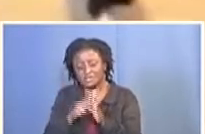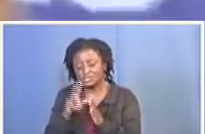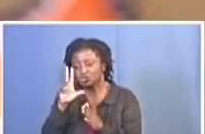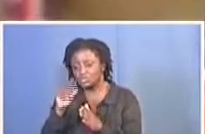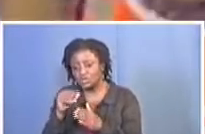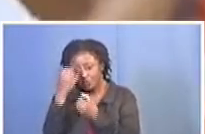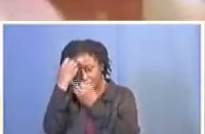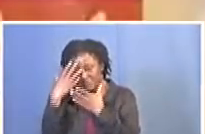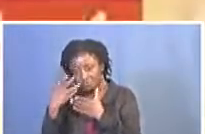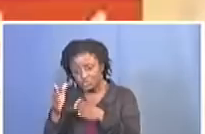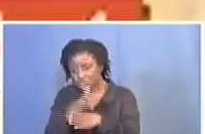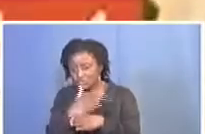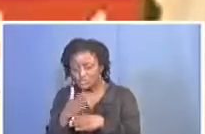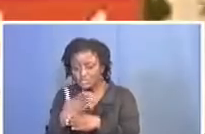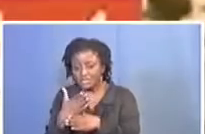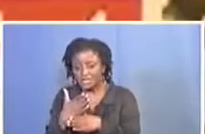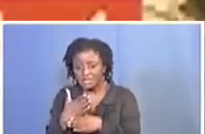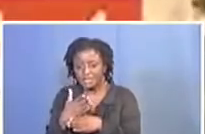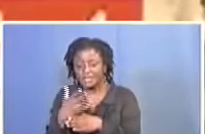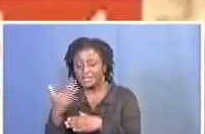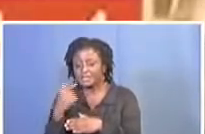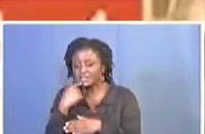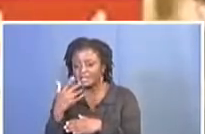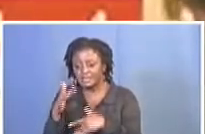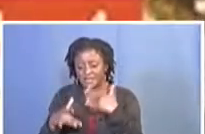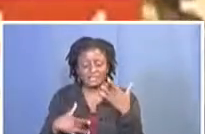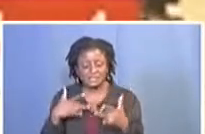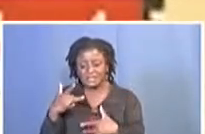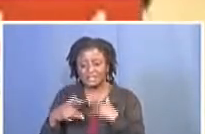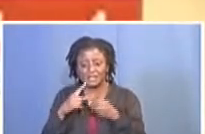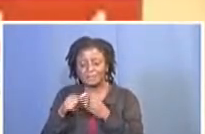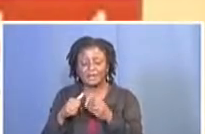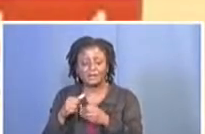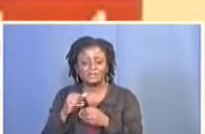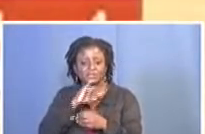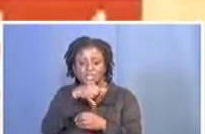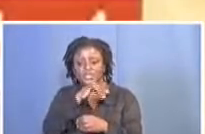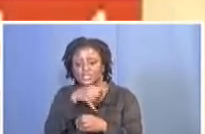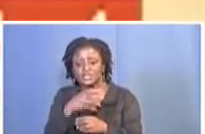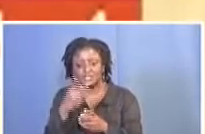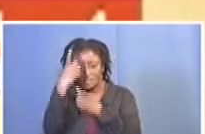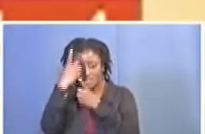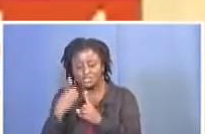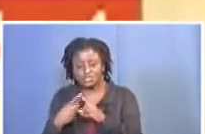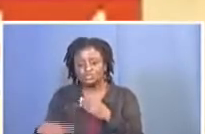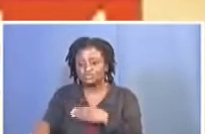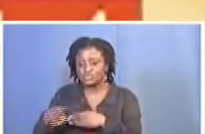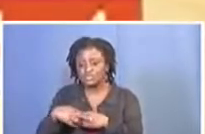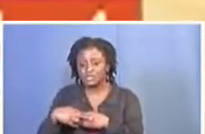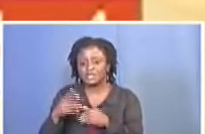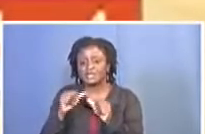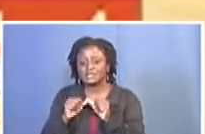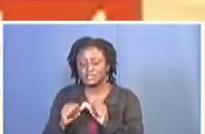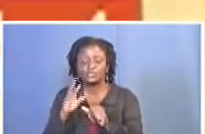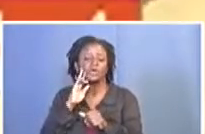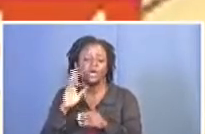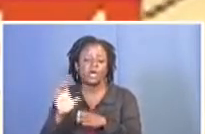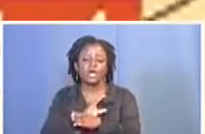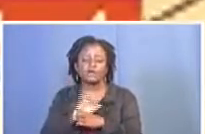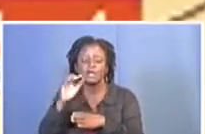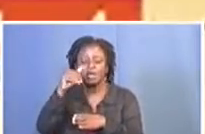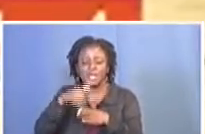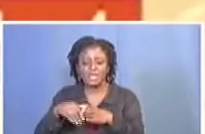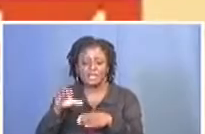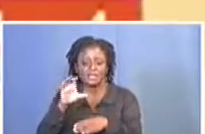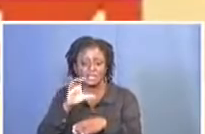a statement, Miller saying that they are ecstatic about JJ's decision to return, continue her career in Connecticut. Miller said she's one of the